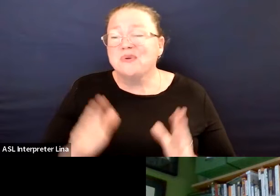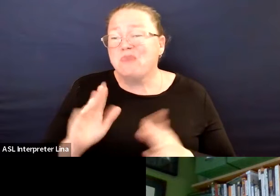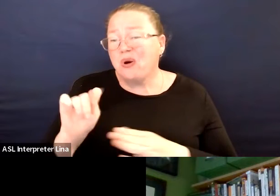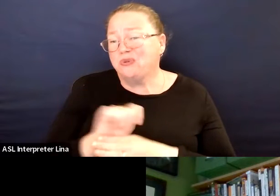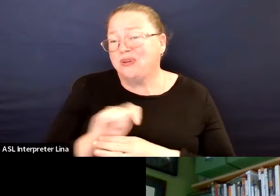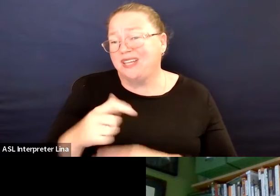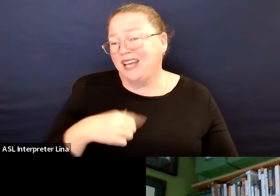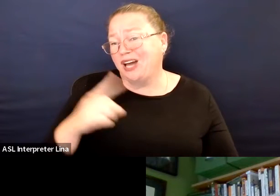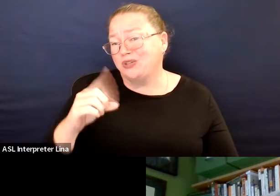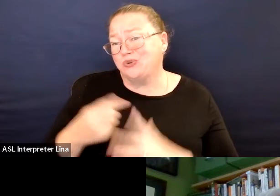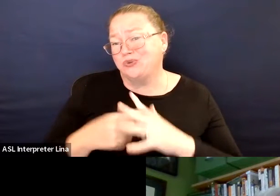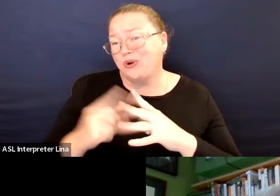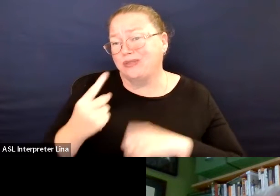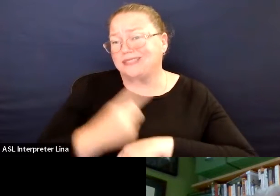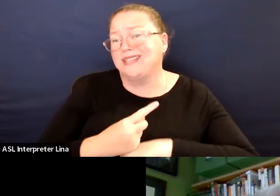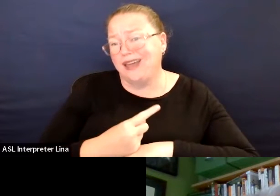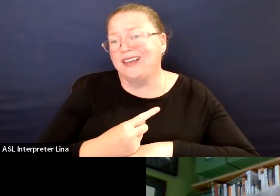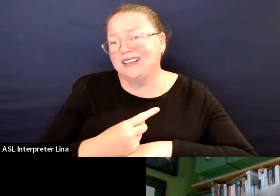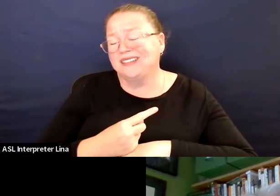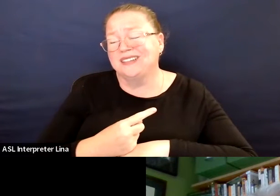that I do to start the day out.